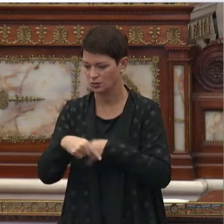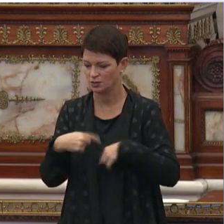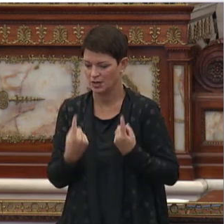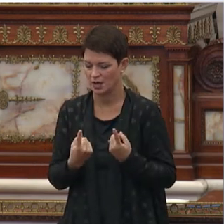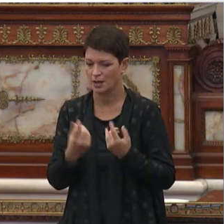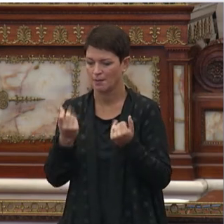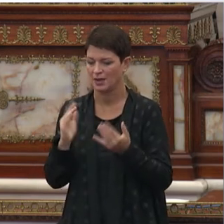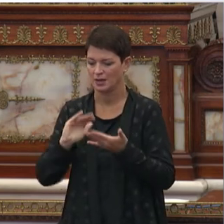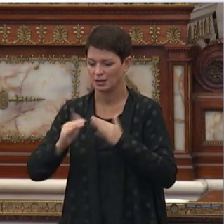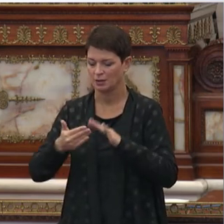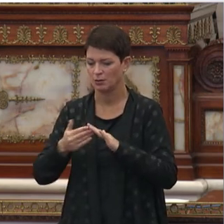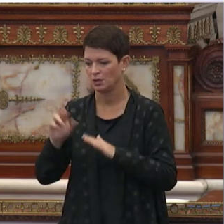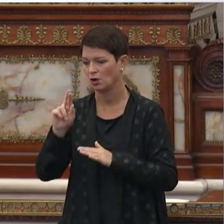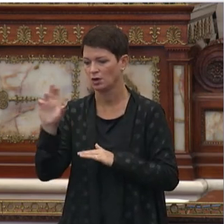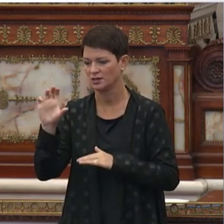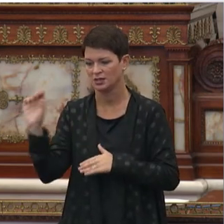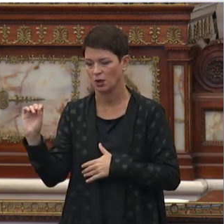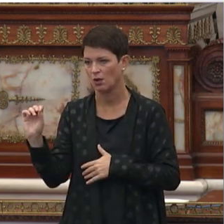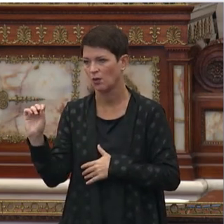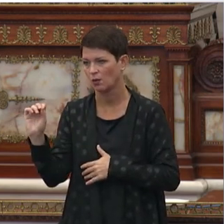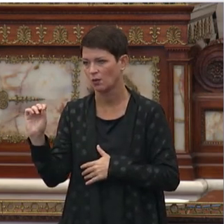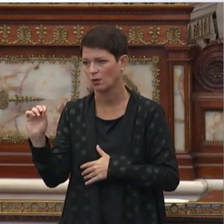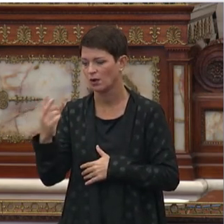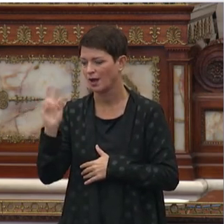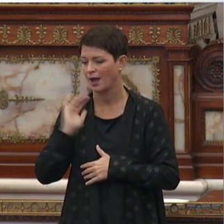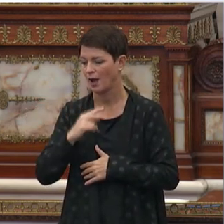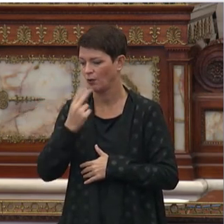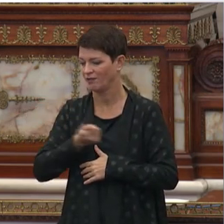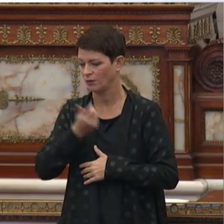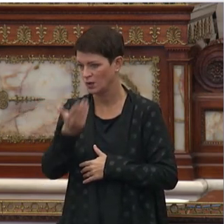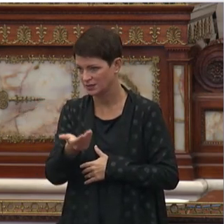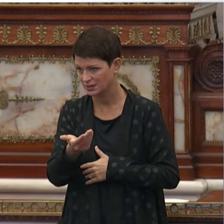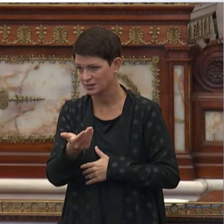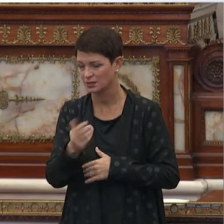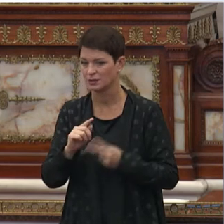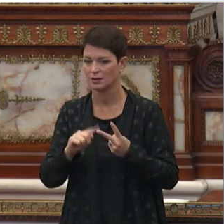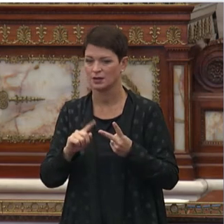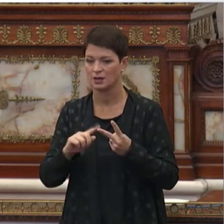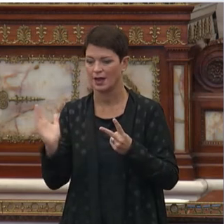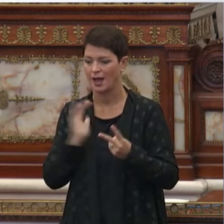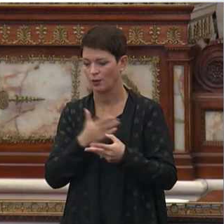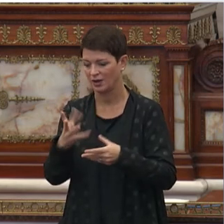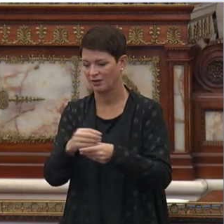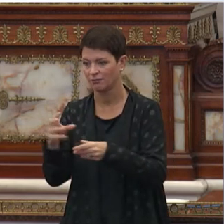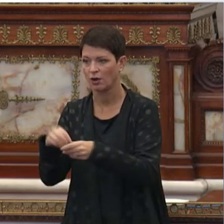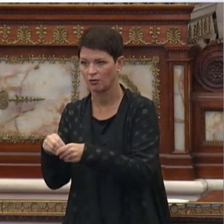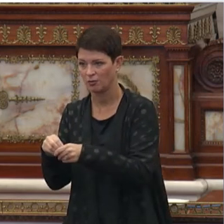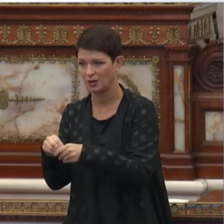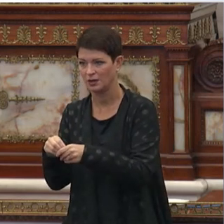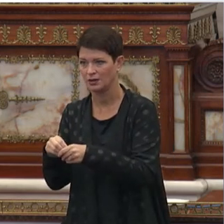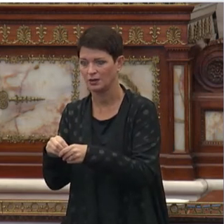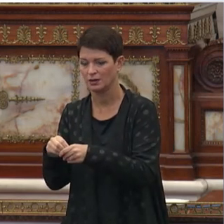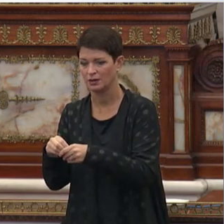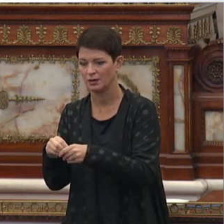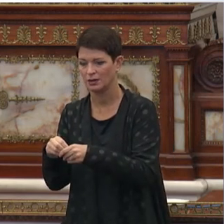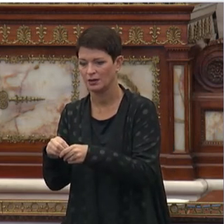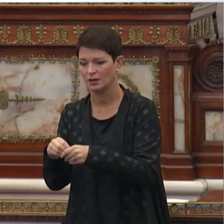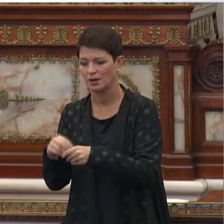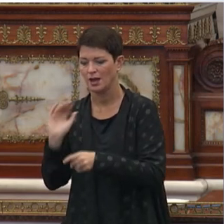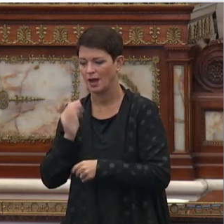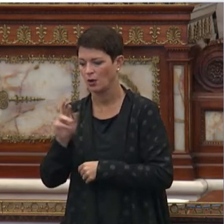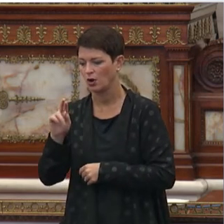our community RCOs, our voices and our involvement and our powers as RCO